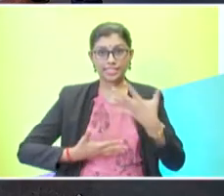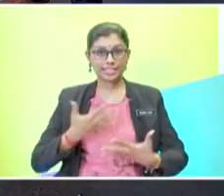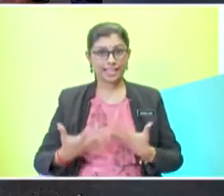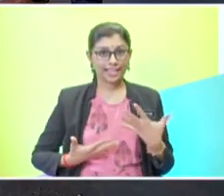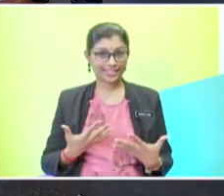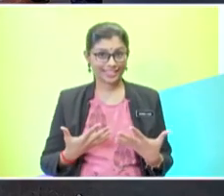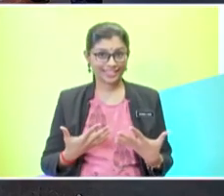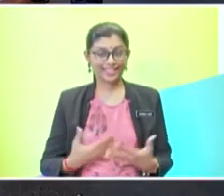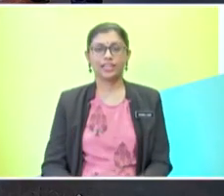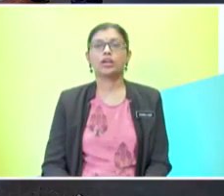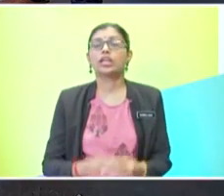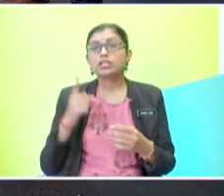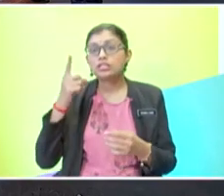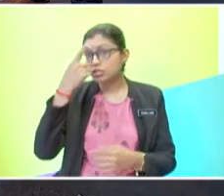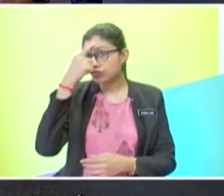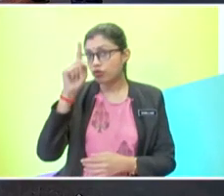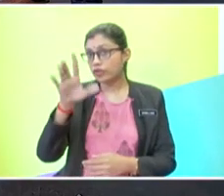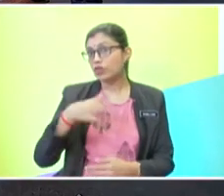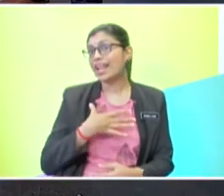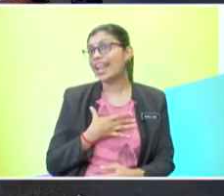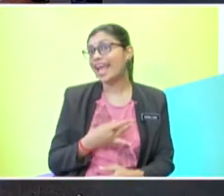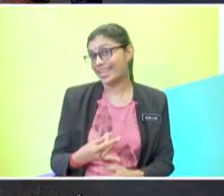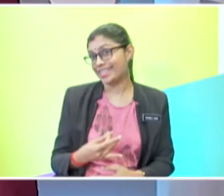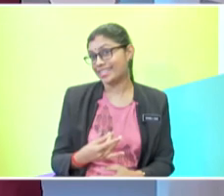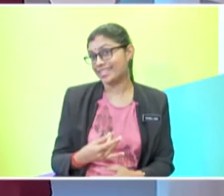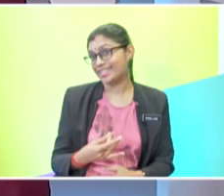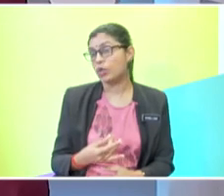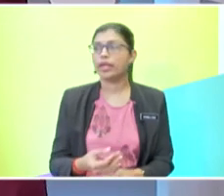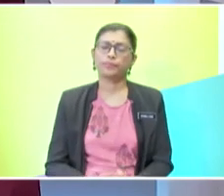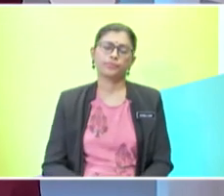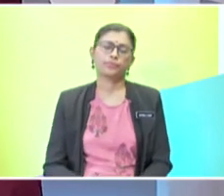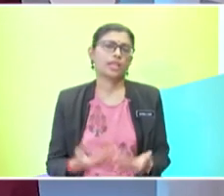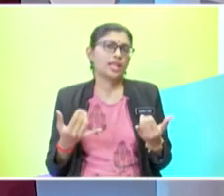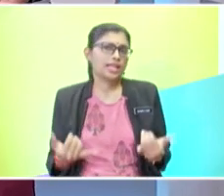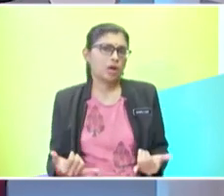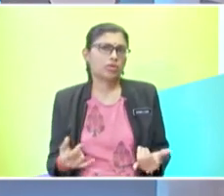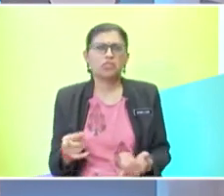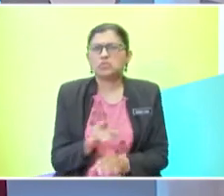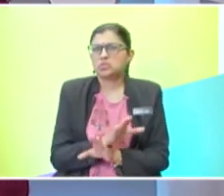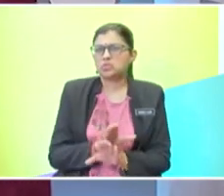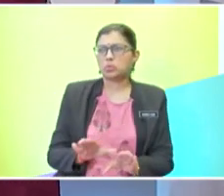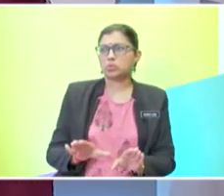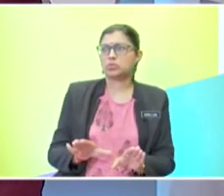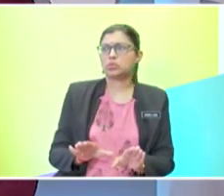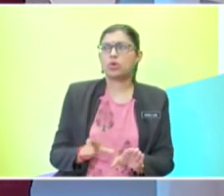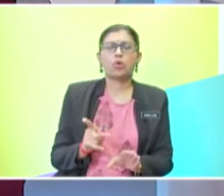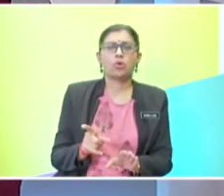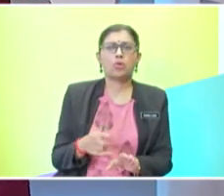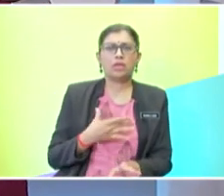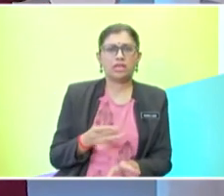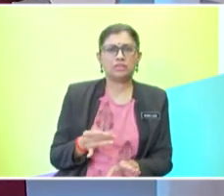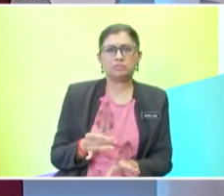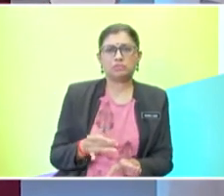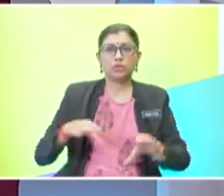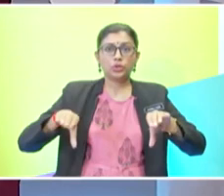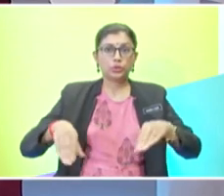if you like it. Okay. Now, imagine if you do not like it, right? So mm-hmm. let's say the question like, do you like